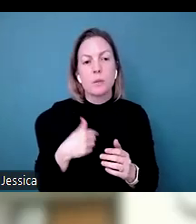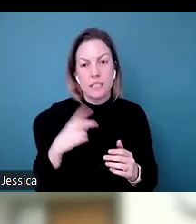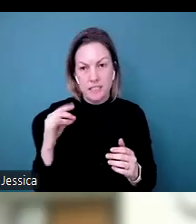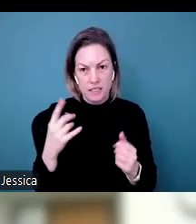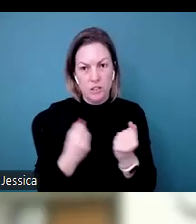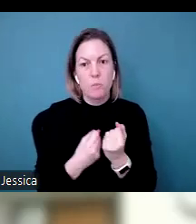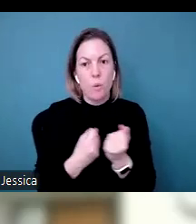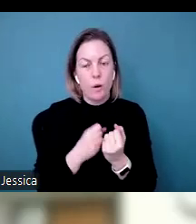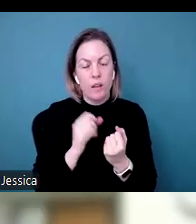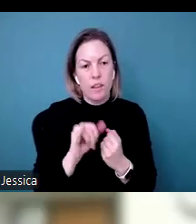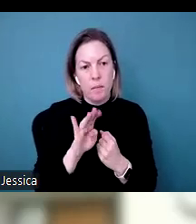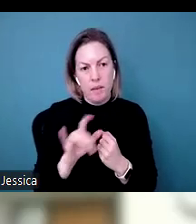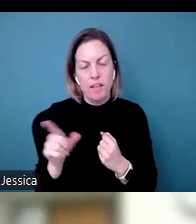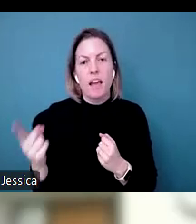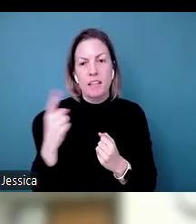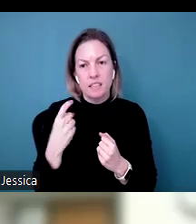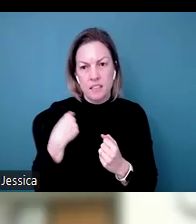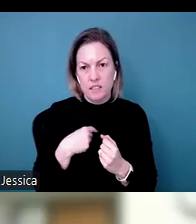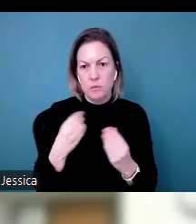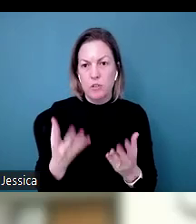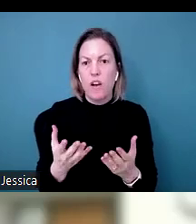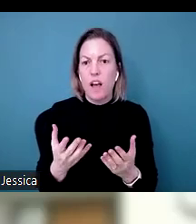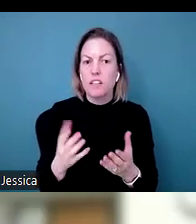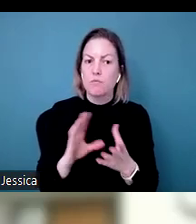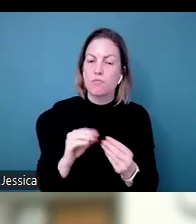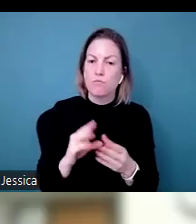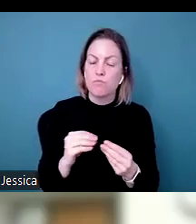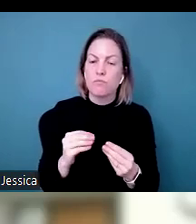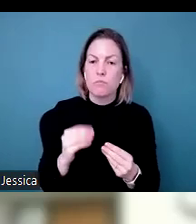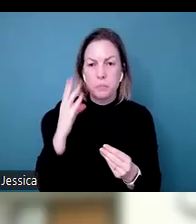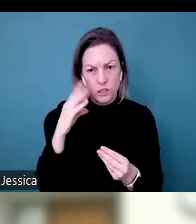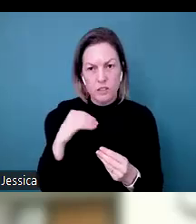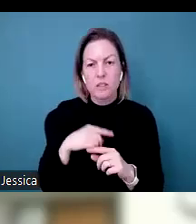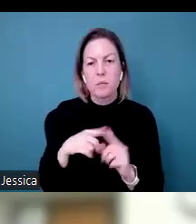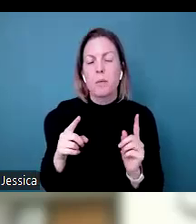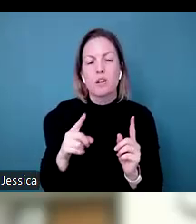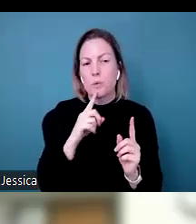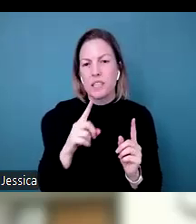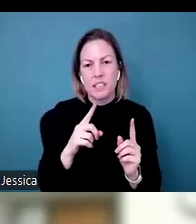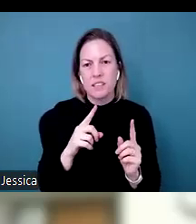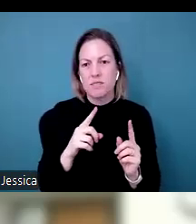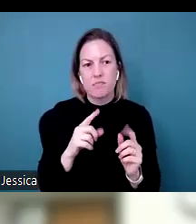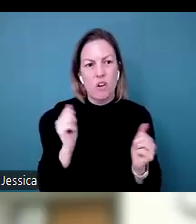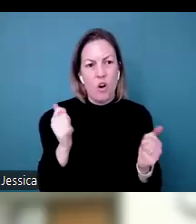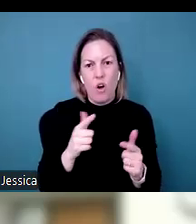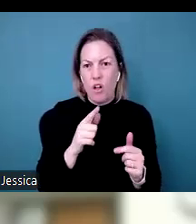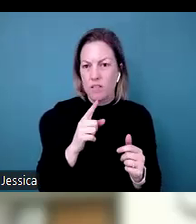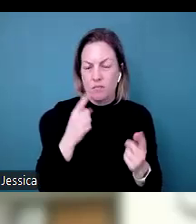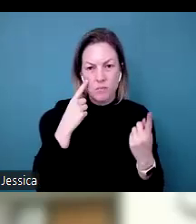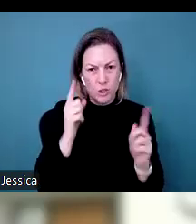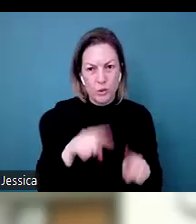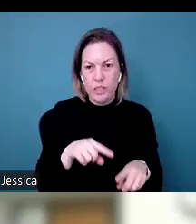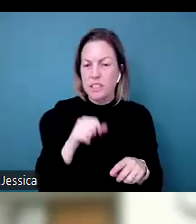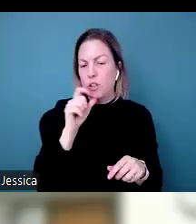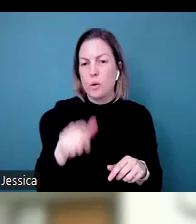they had asked us to provide some testimony for it, but ultimately it was on consent all the way through and did not need to be